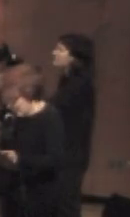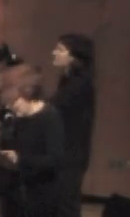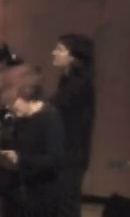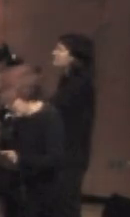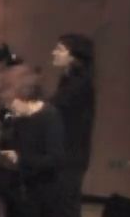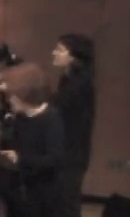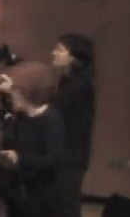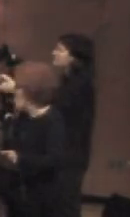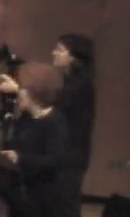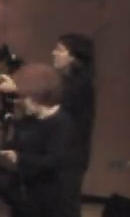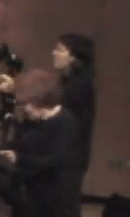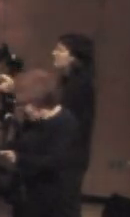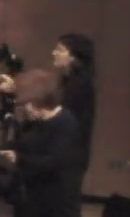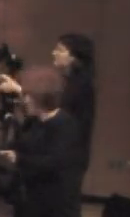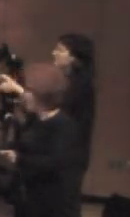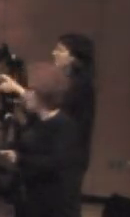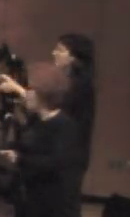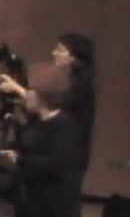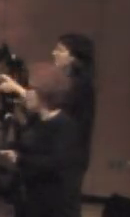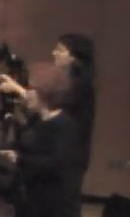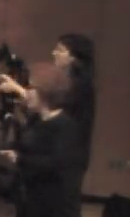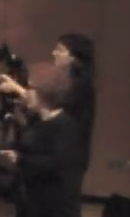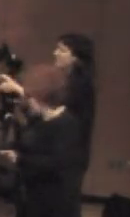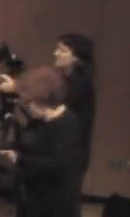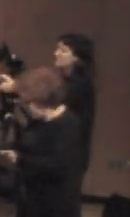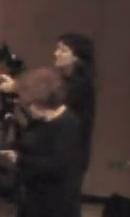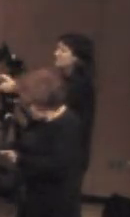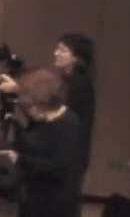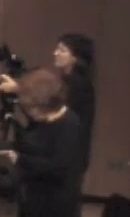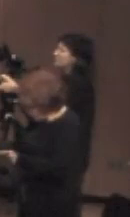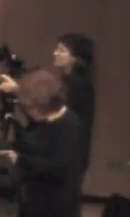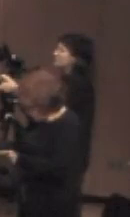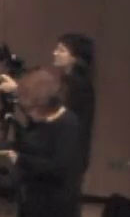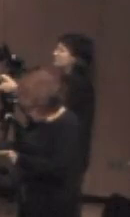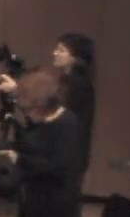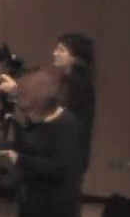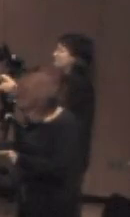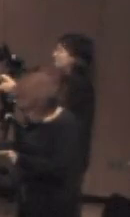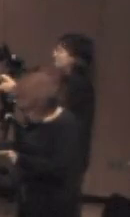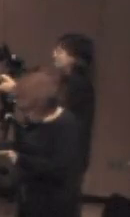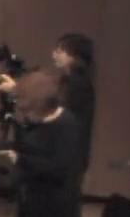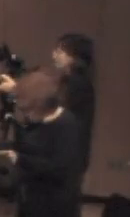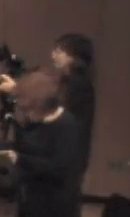know it's just the two of us left now that she's gone you you have to